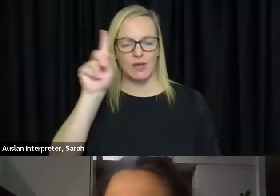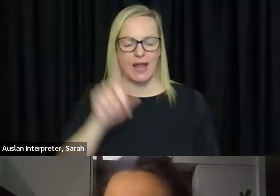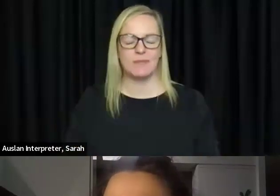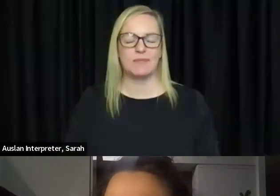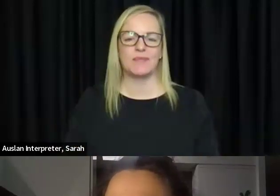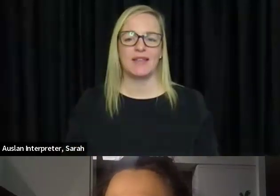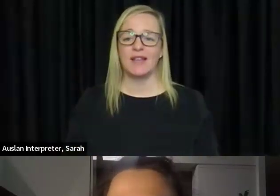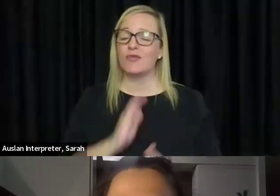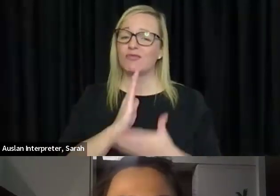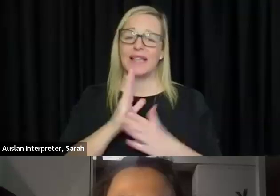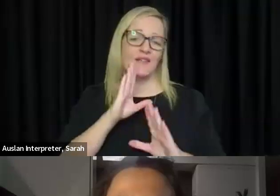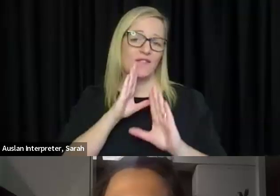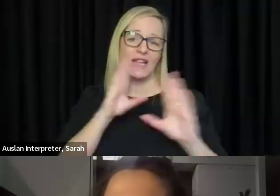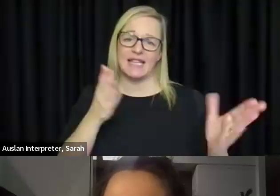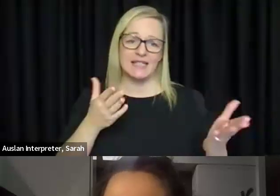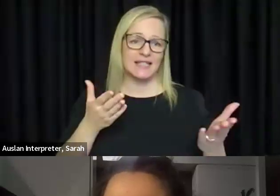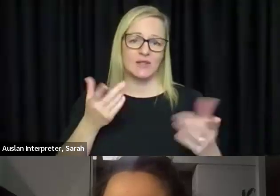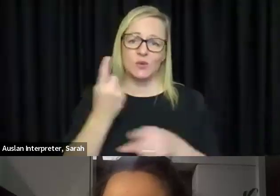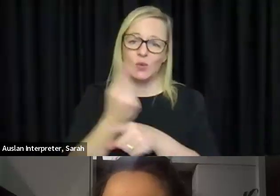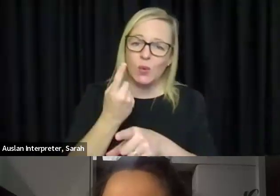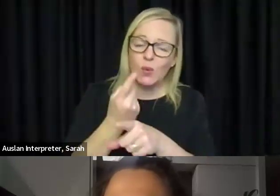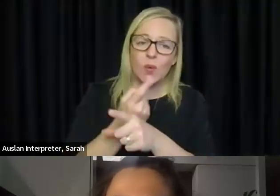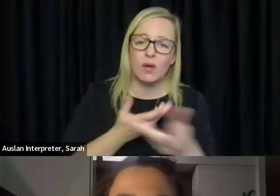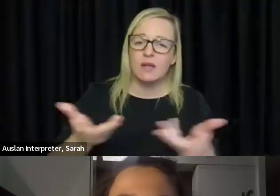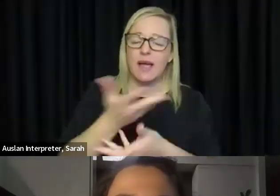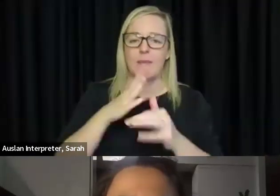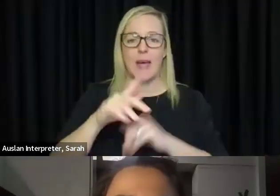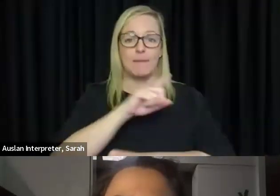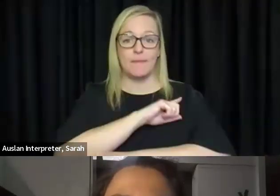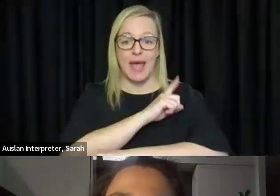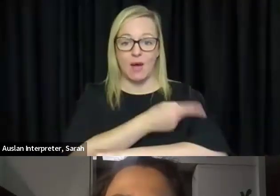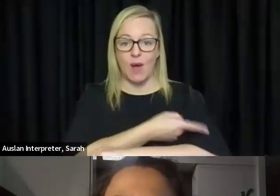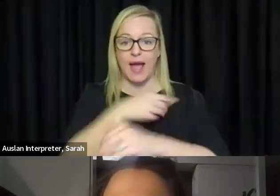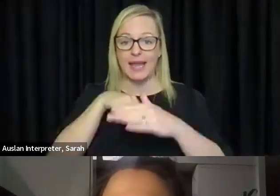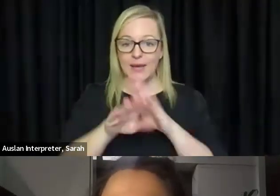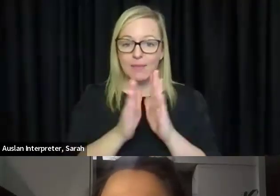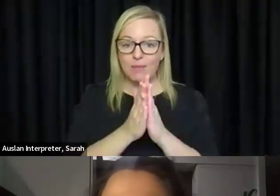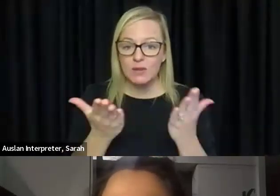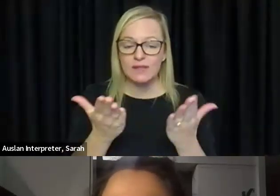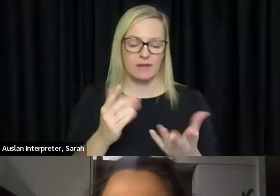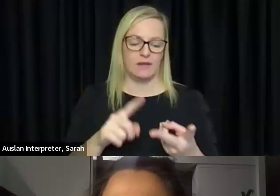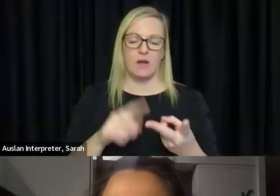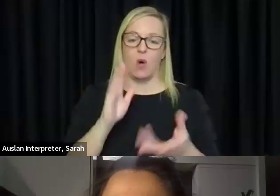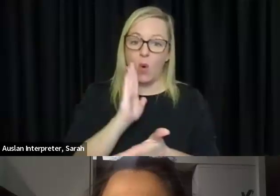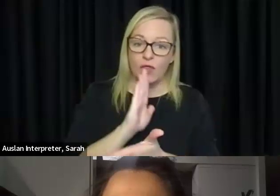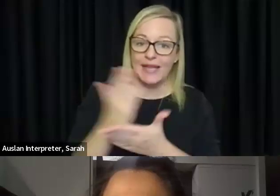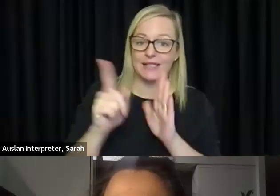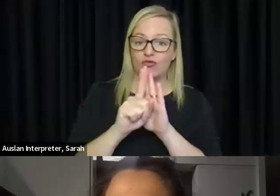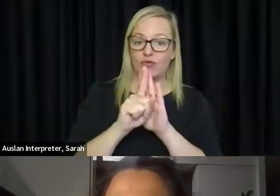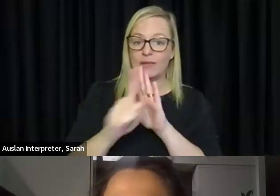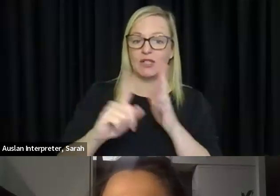had a fantastic discussion about power in books and the importance of authentic representation of people with